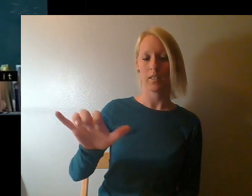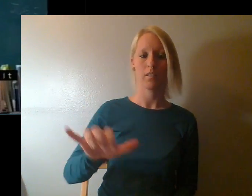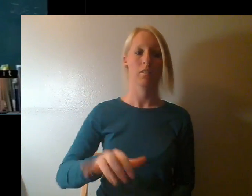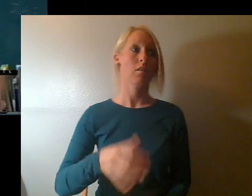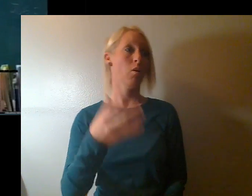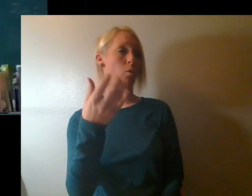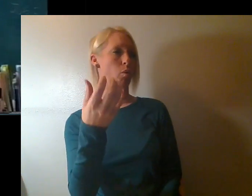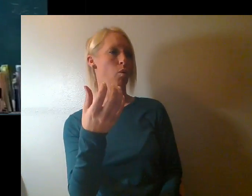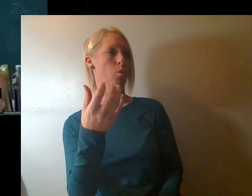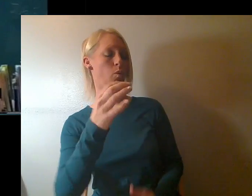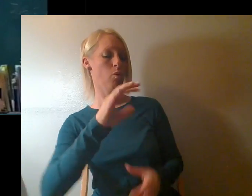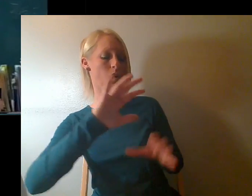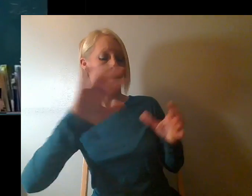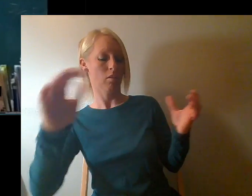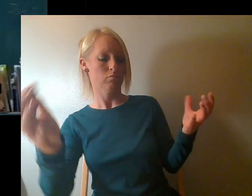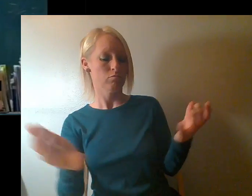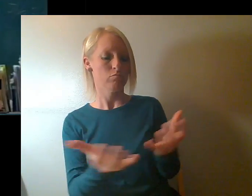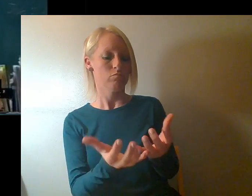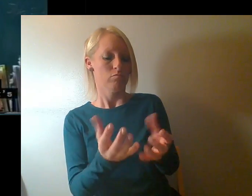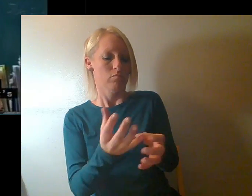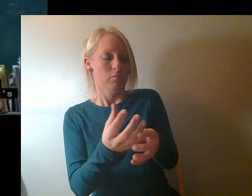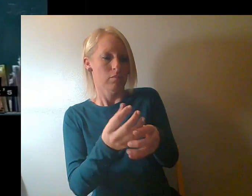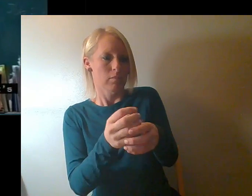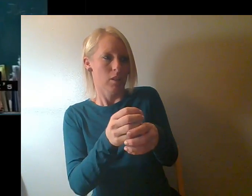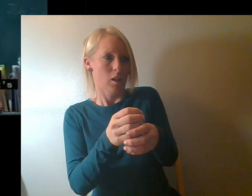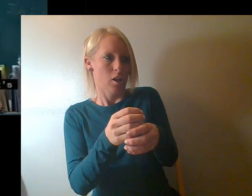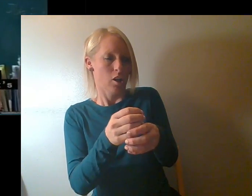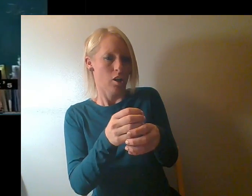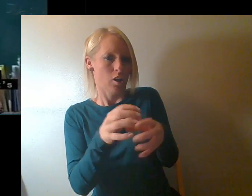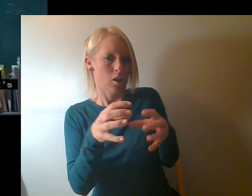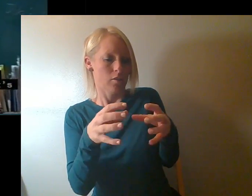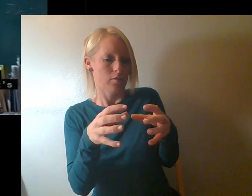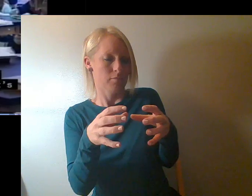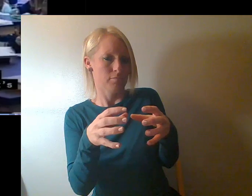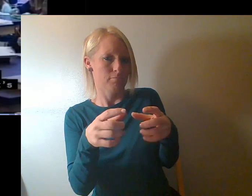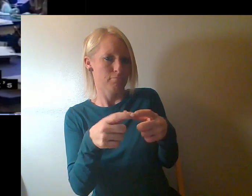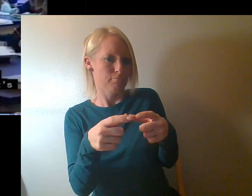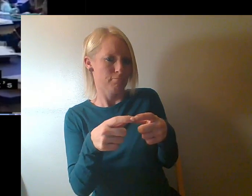so it's going to, if it's holding it all together, it's going to give it